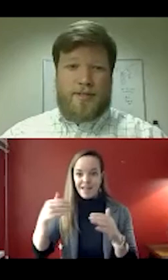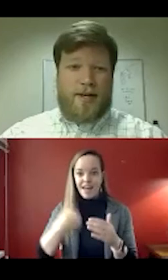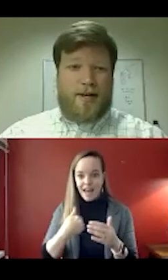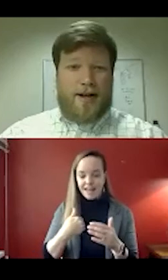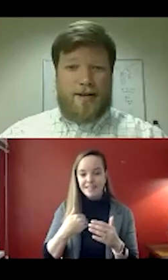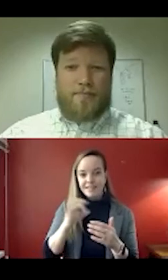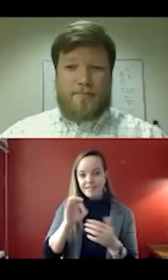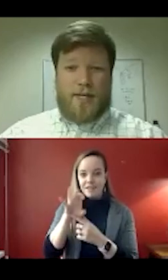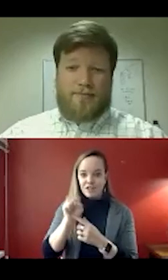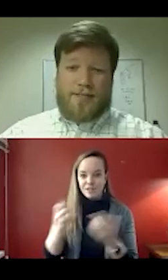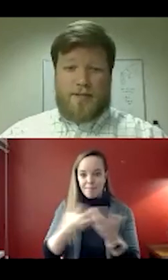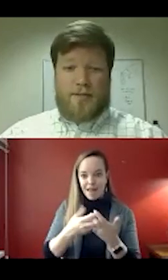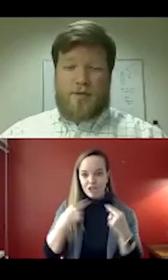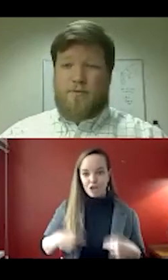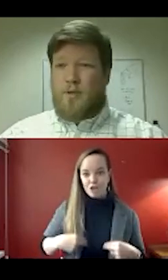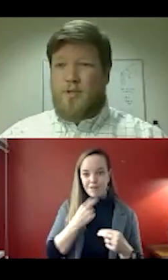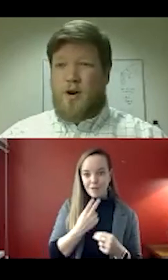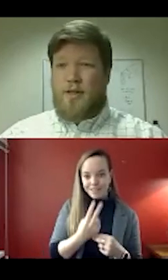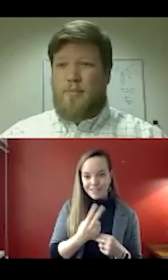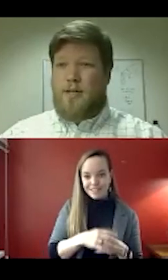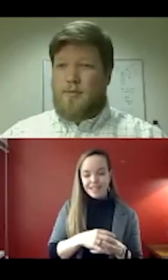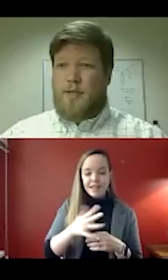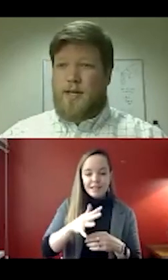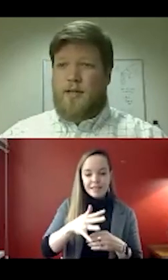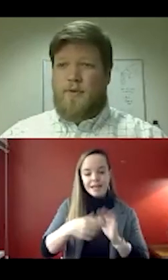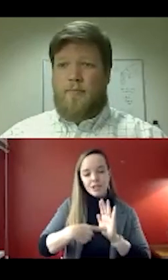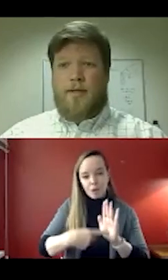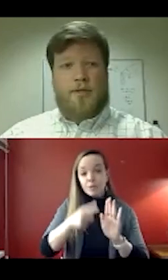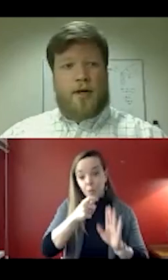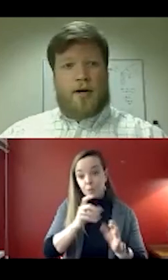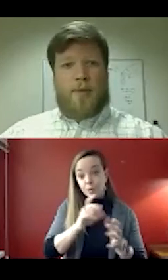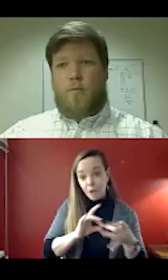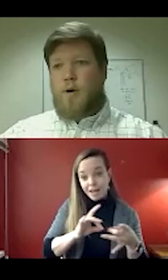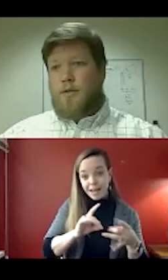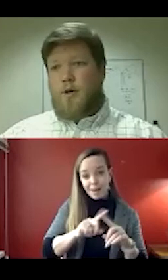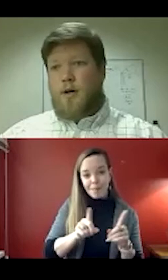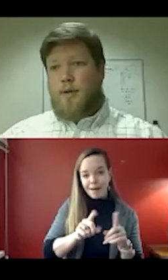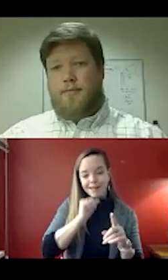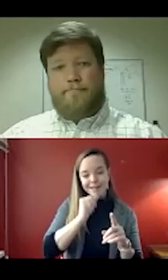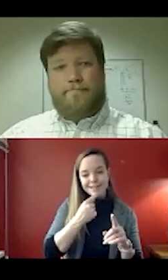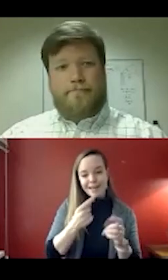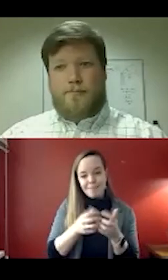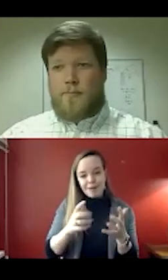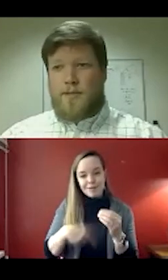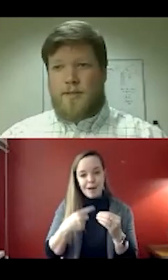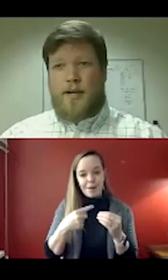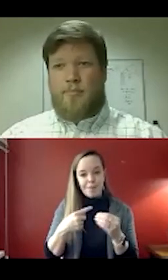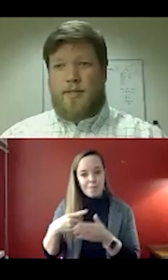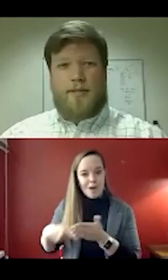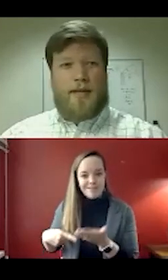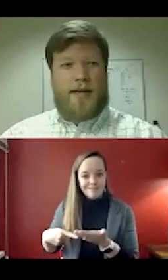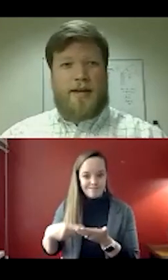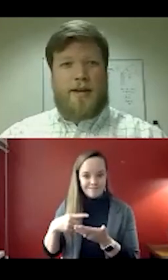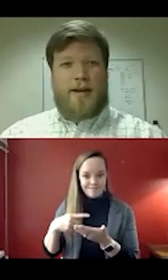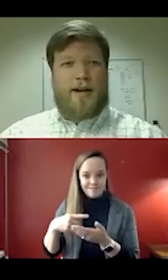voice, it tells us sort of who's talking, but it doesn't really tell us very much about what they're talking about. Since then, I'm pleased